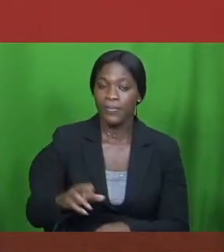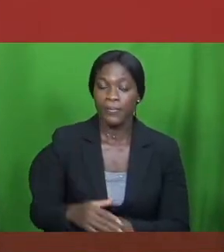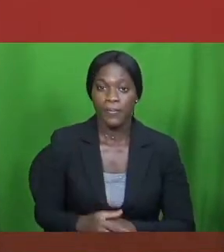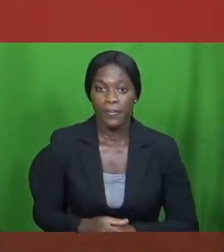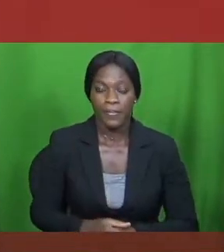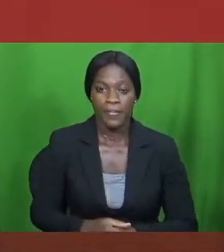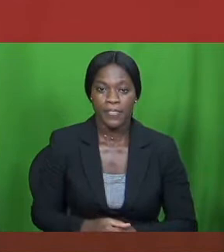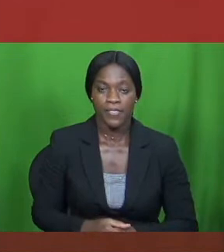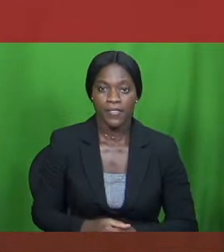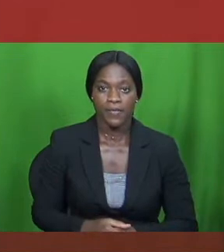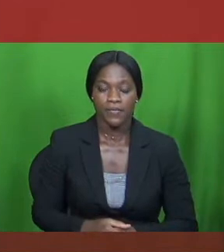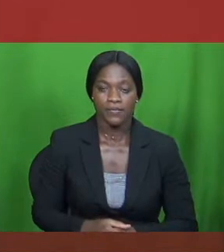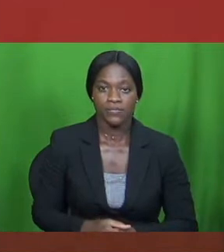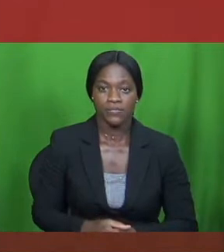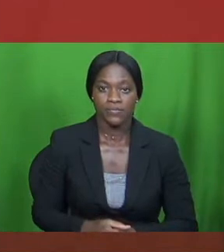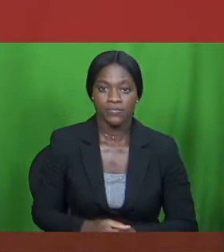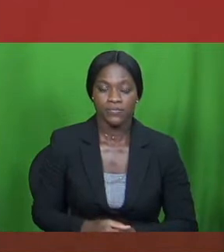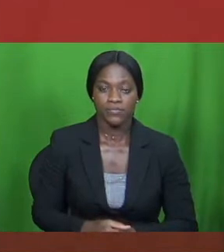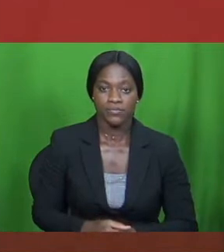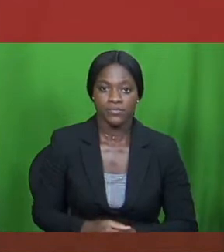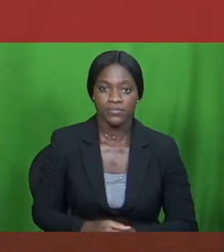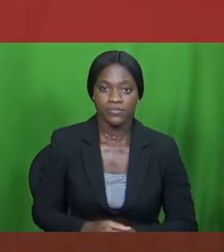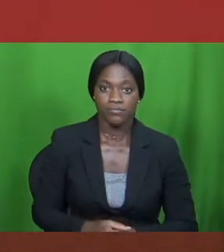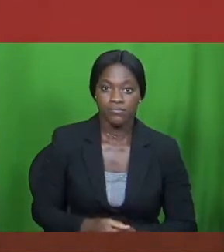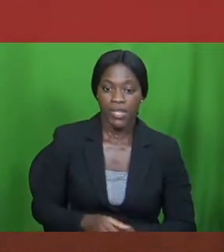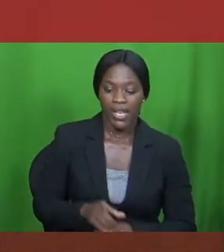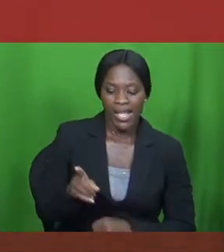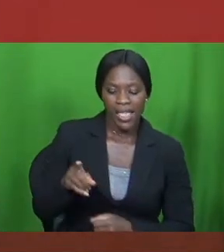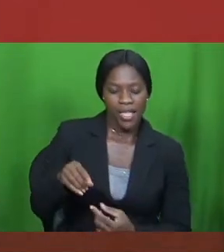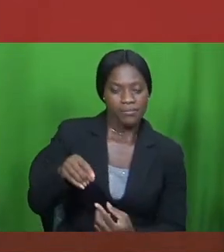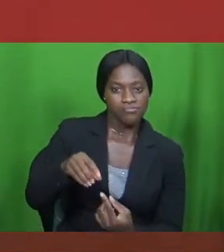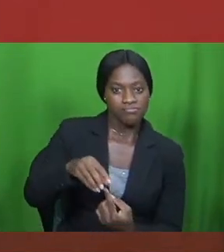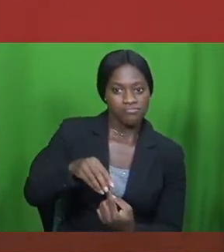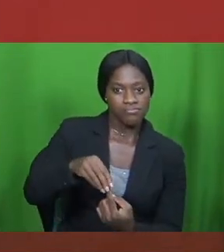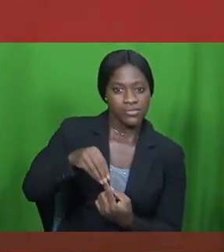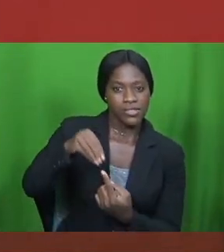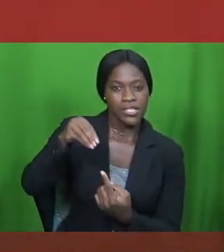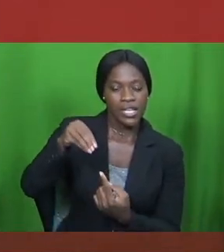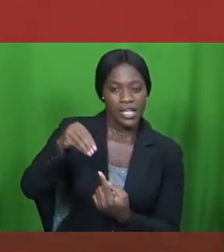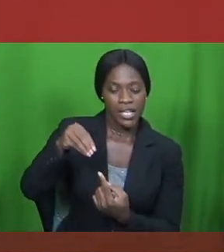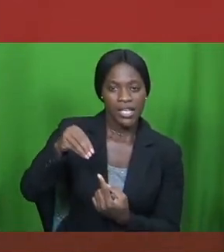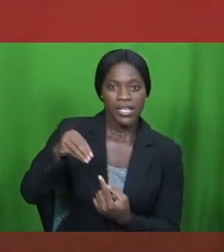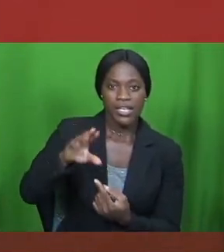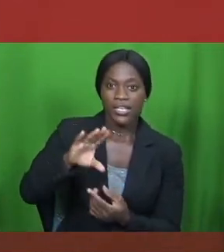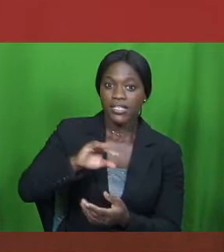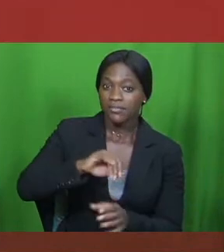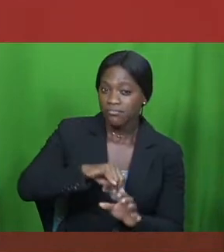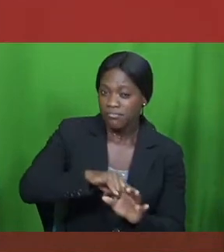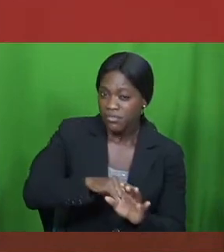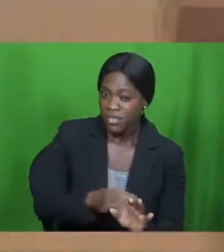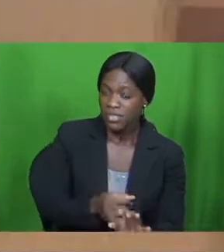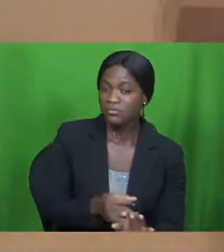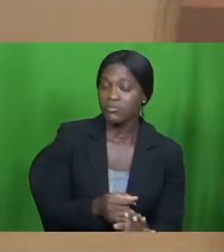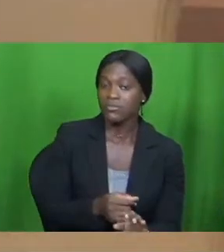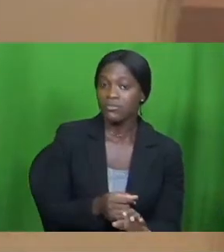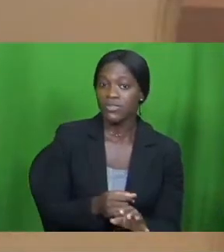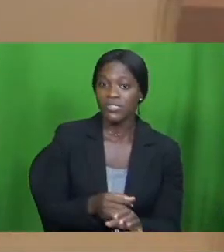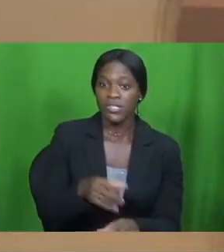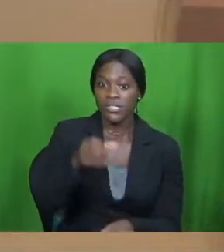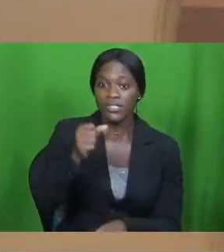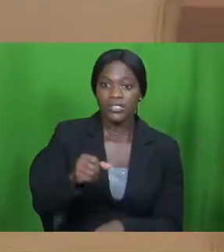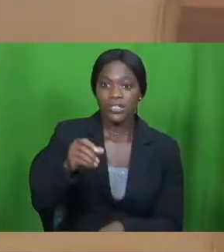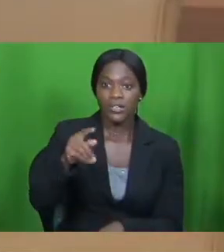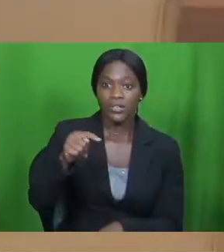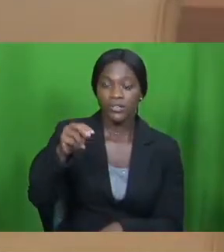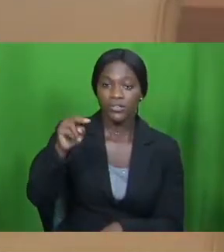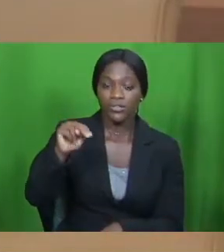democracy. He was duly elected and he represented the good people of South Tong at the